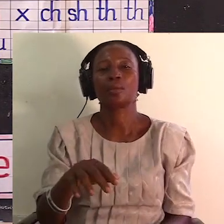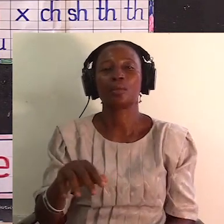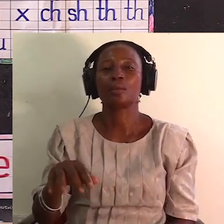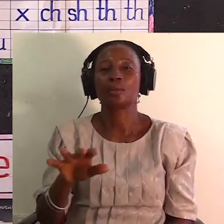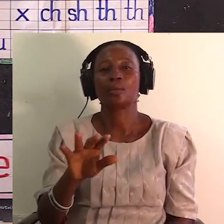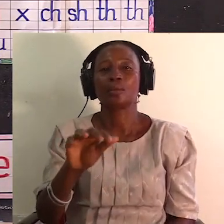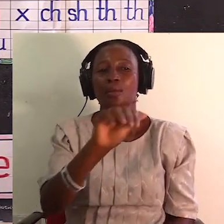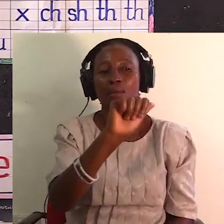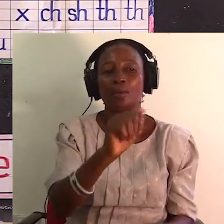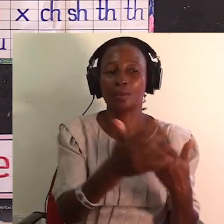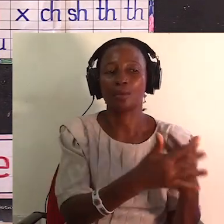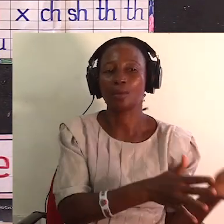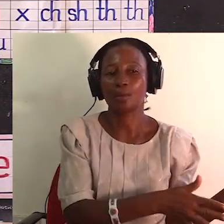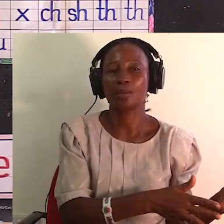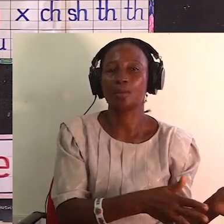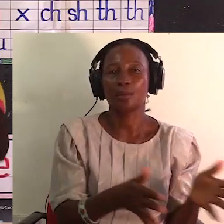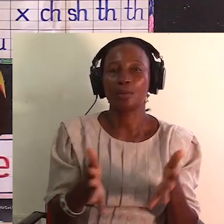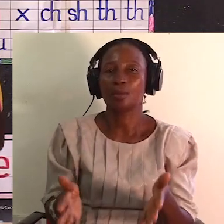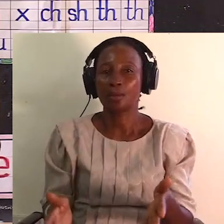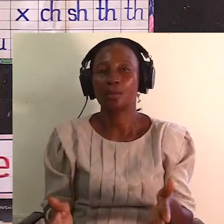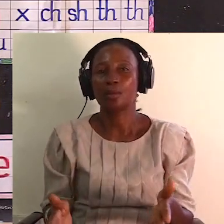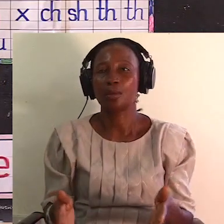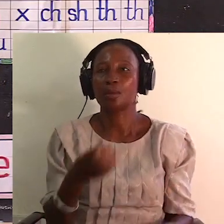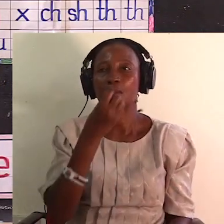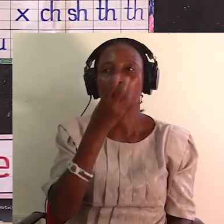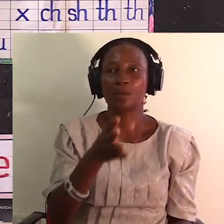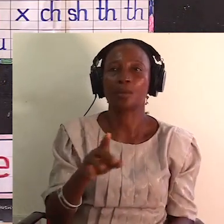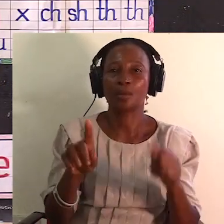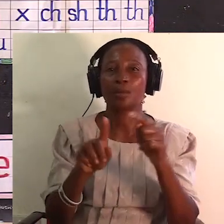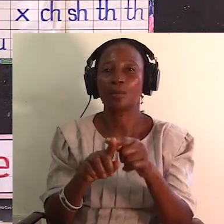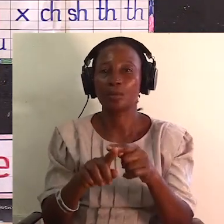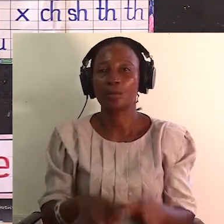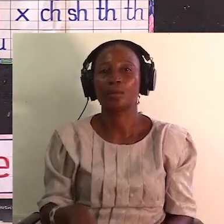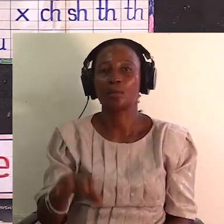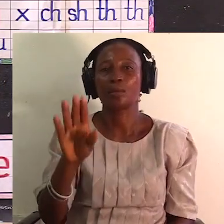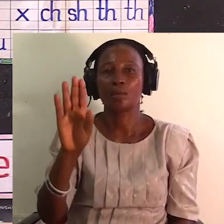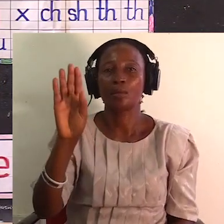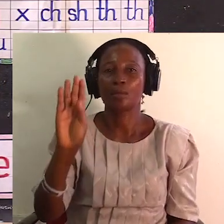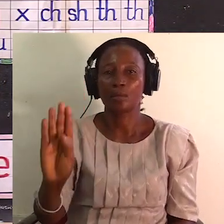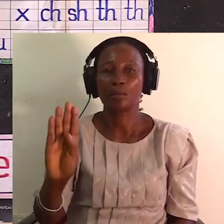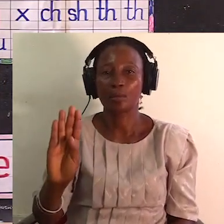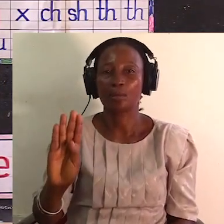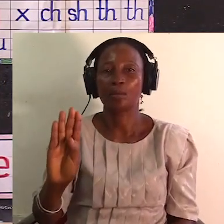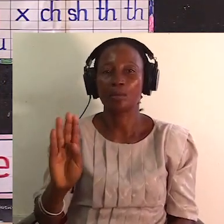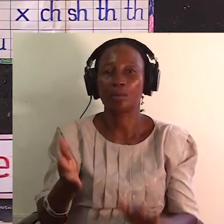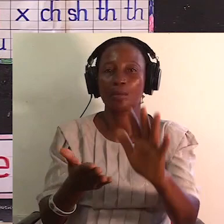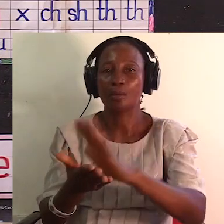A, relax. I'm now talking to those who choose to be with the B